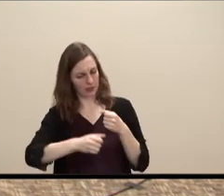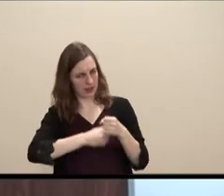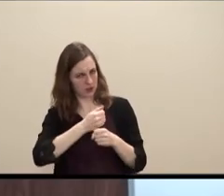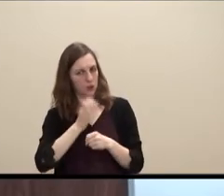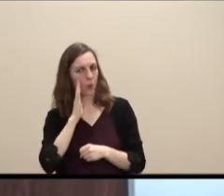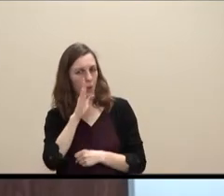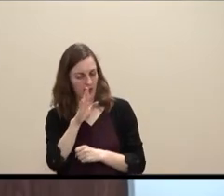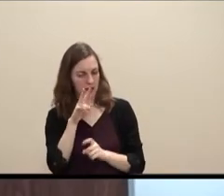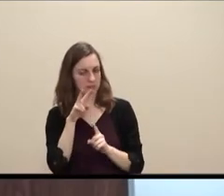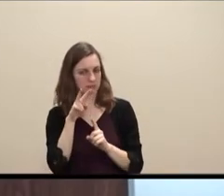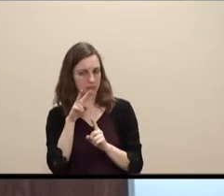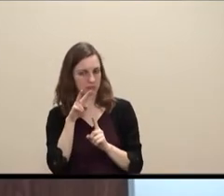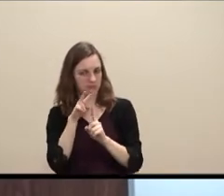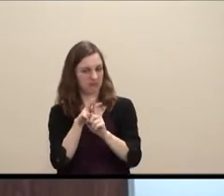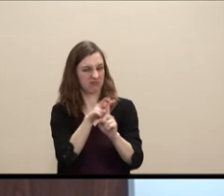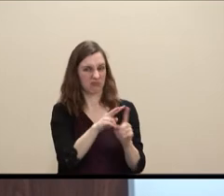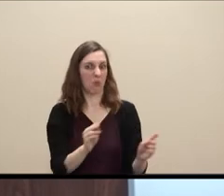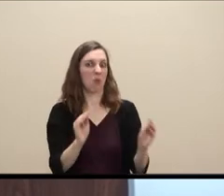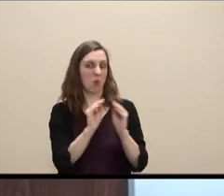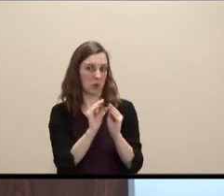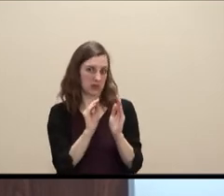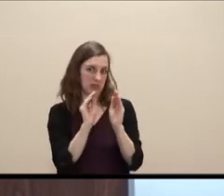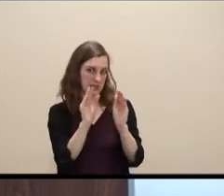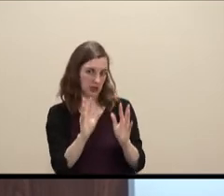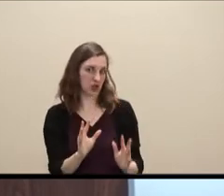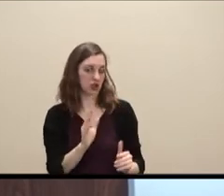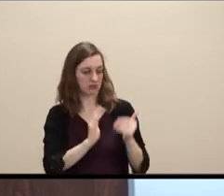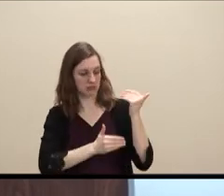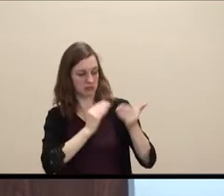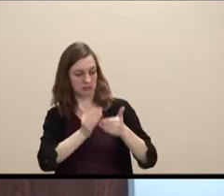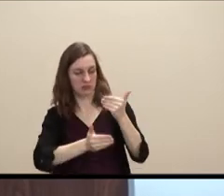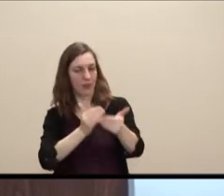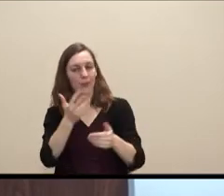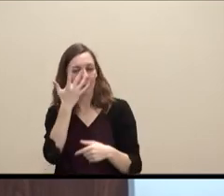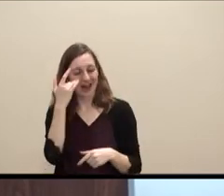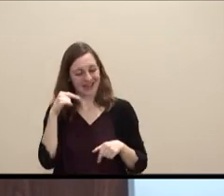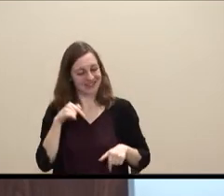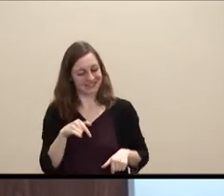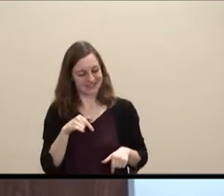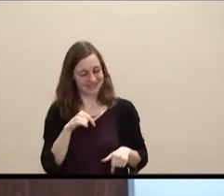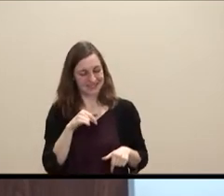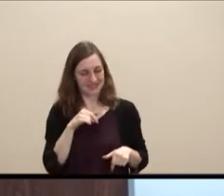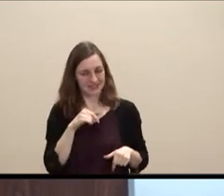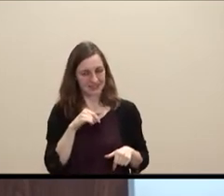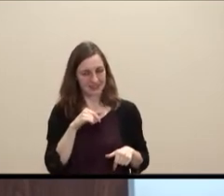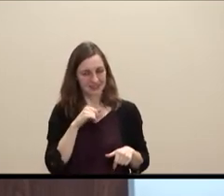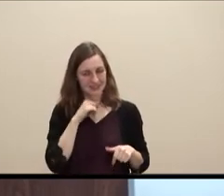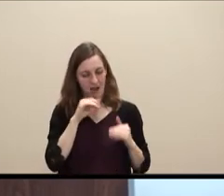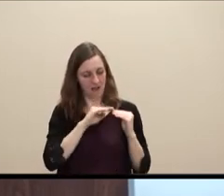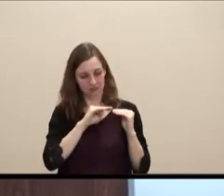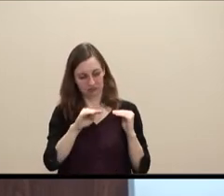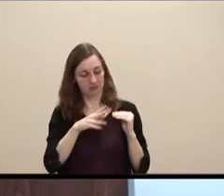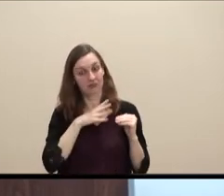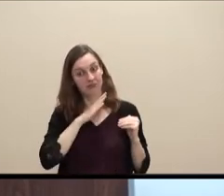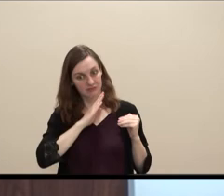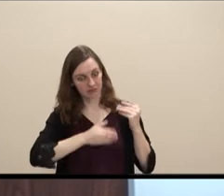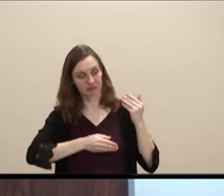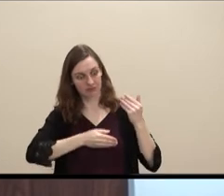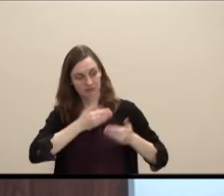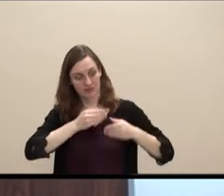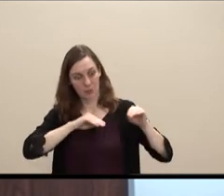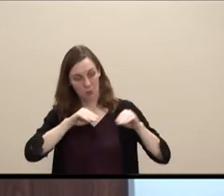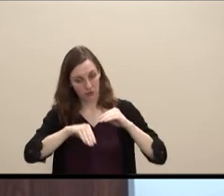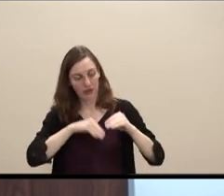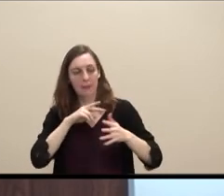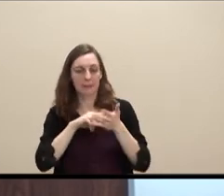teachers as this picks up momentum, because there's lots of moving pieces to this work. Mm-hmm. And so I just know